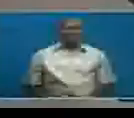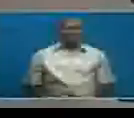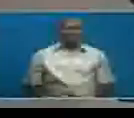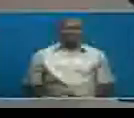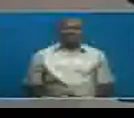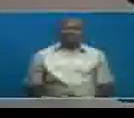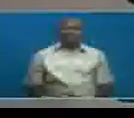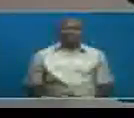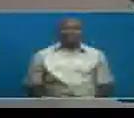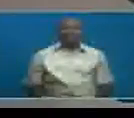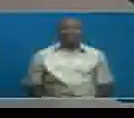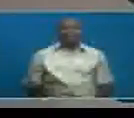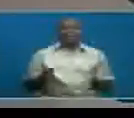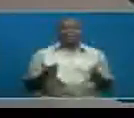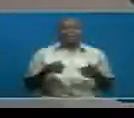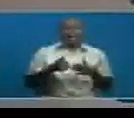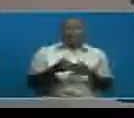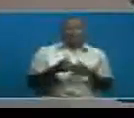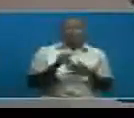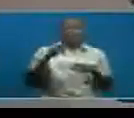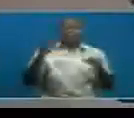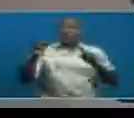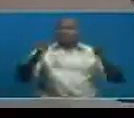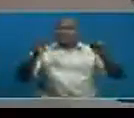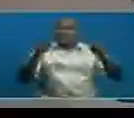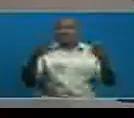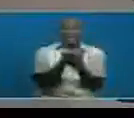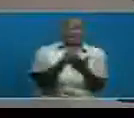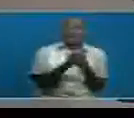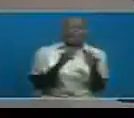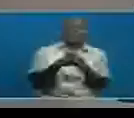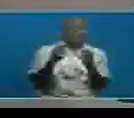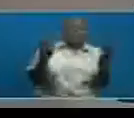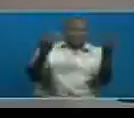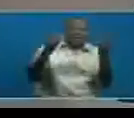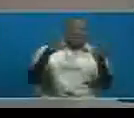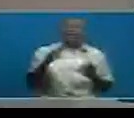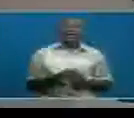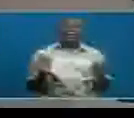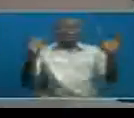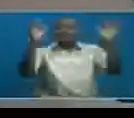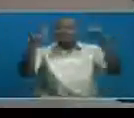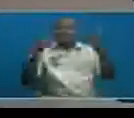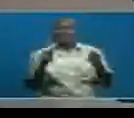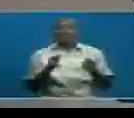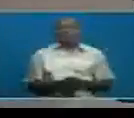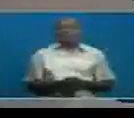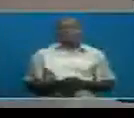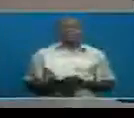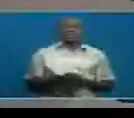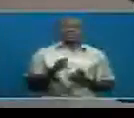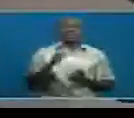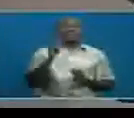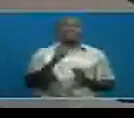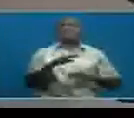Mali. This was how football fans celebrated the Black Stars' victory over their Malian counterpart.